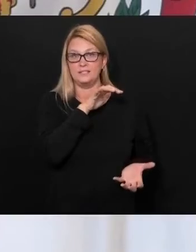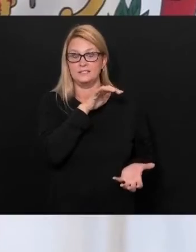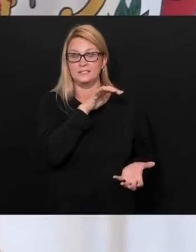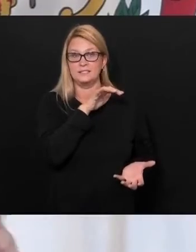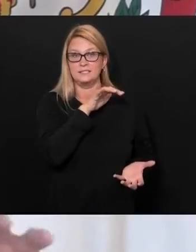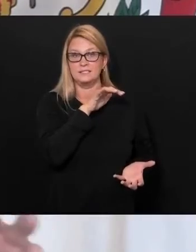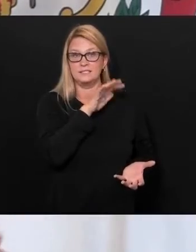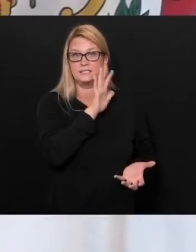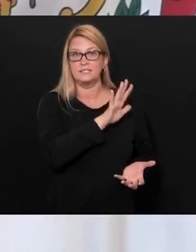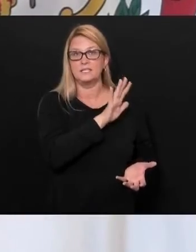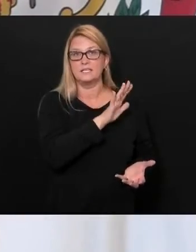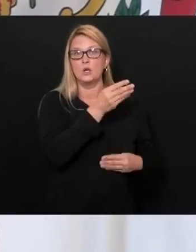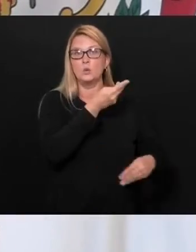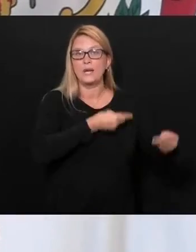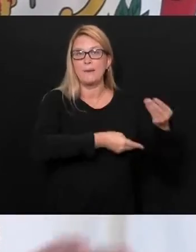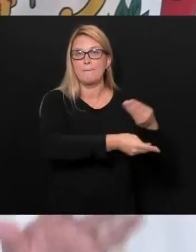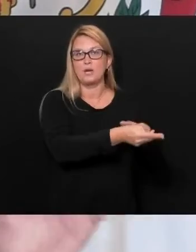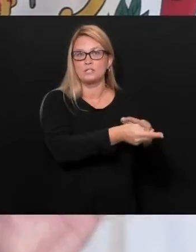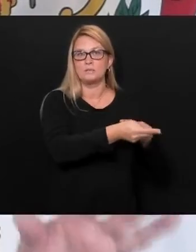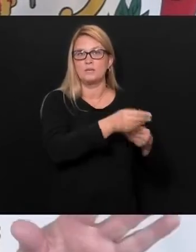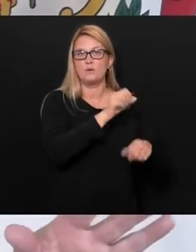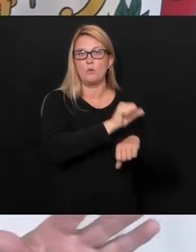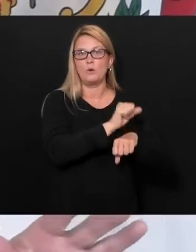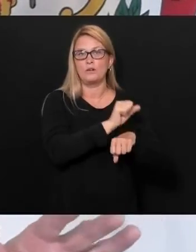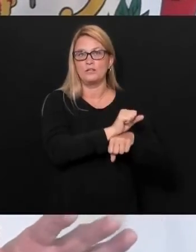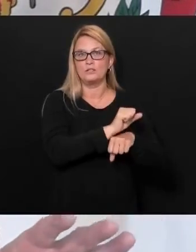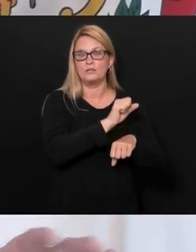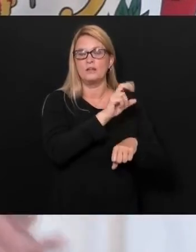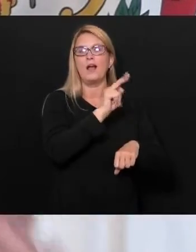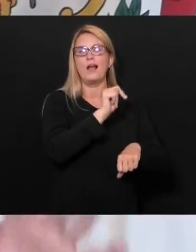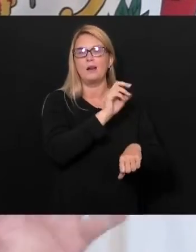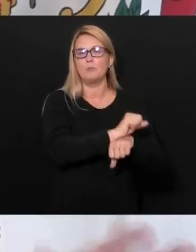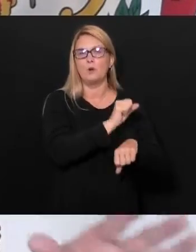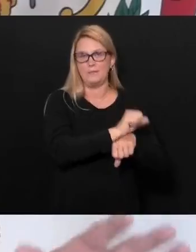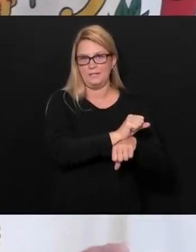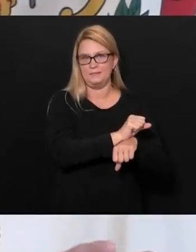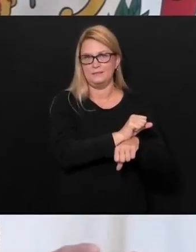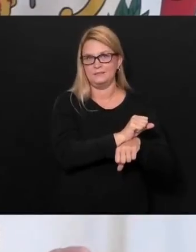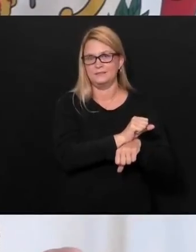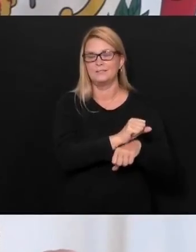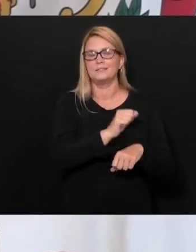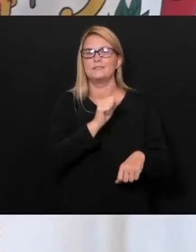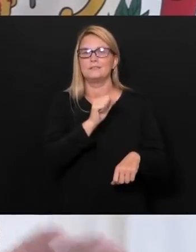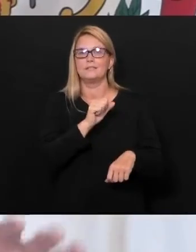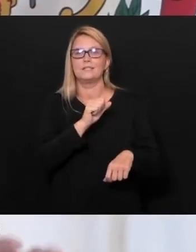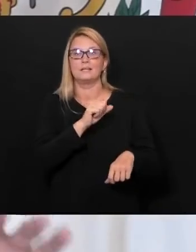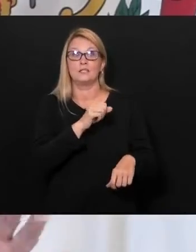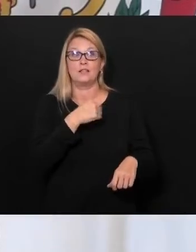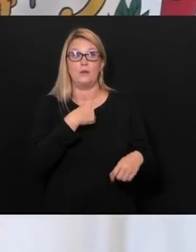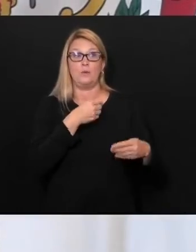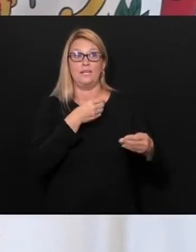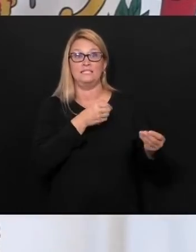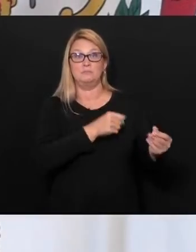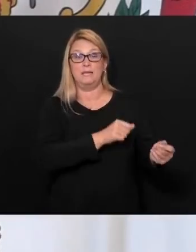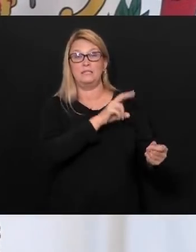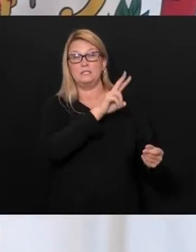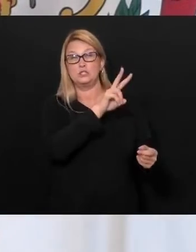the reimbursement of the workers' comp fund, or the unemployment fund rather, that we spent at